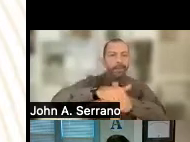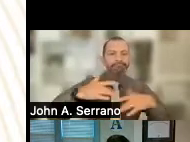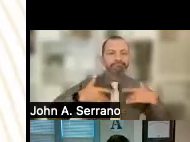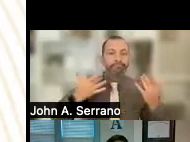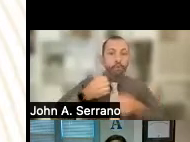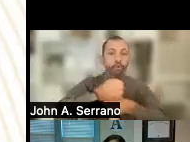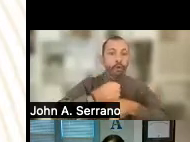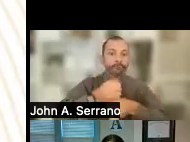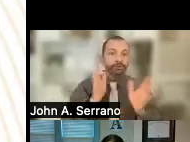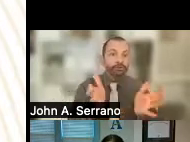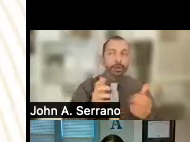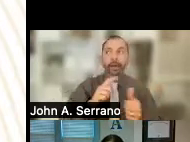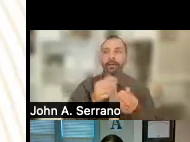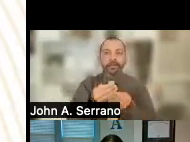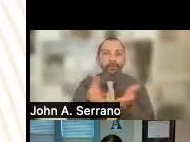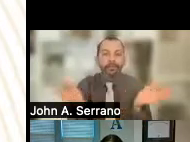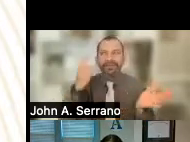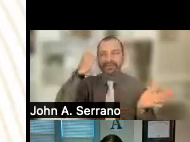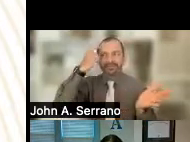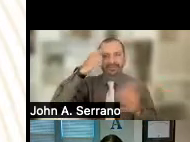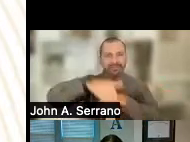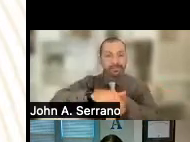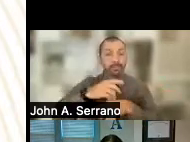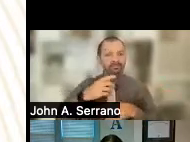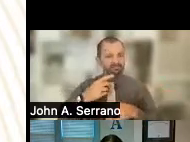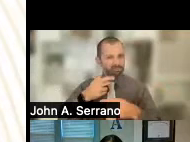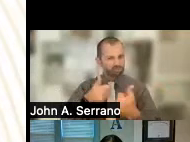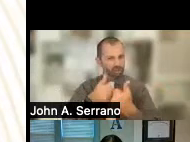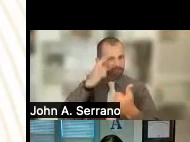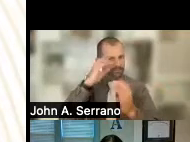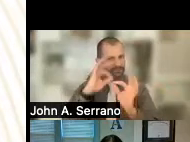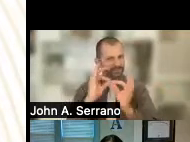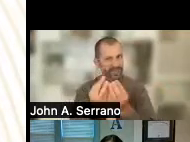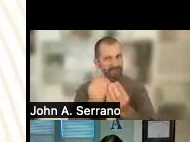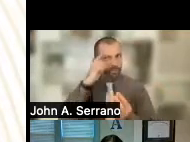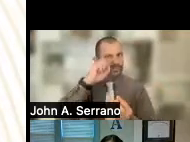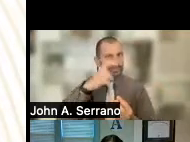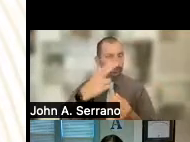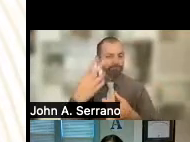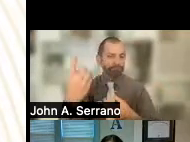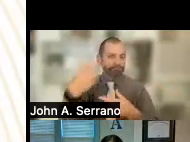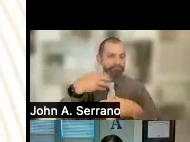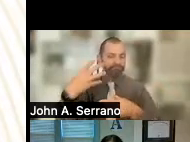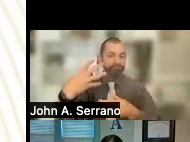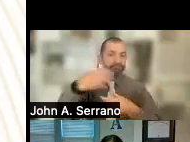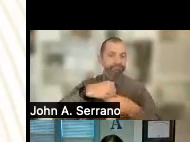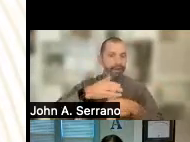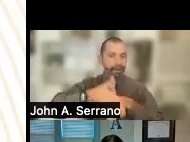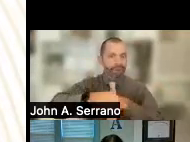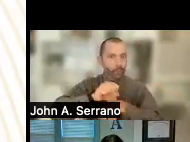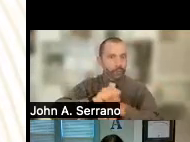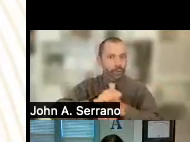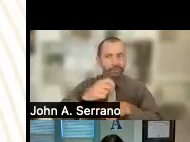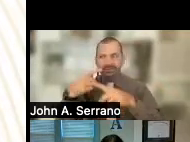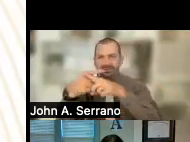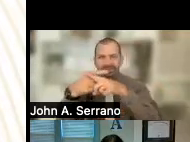thinking face-to-face meetings. When do we have a coffee chat? Which night can we do this so that people can be there? And it was a challenge for families as a